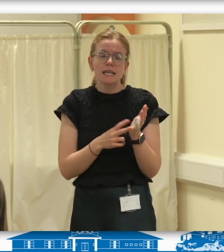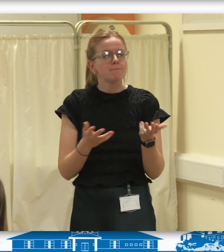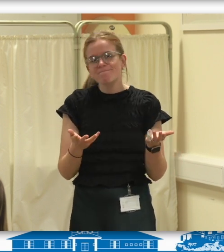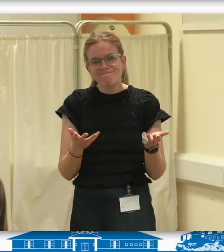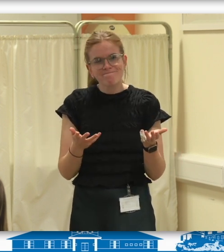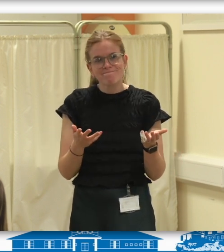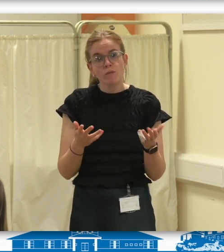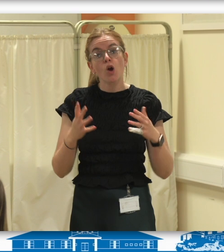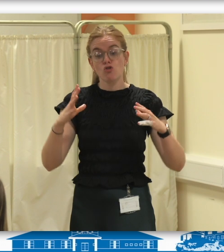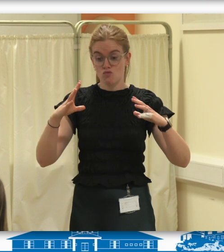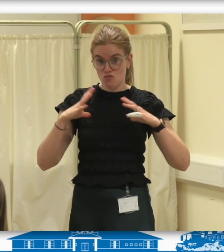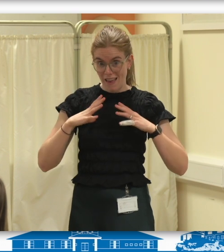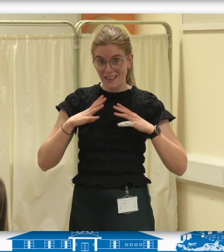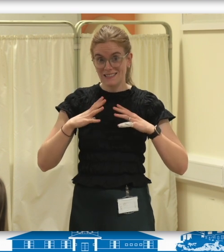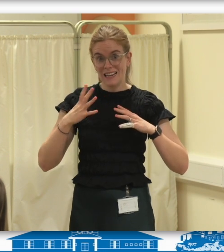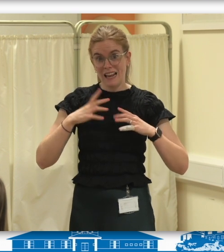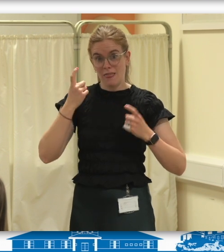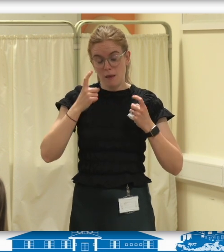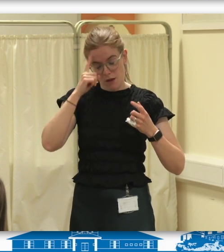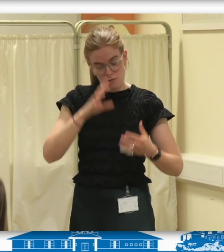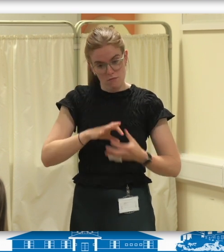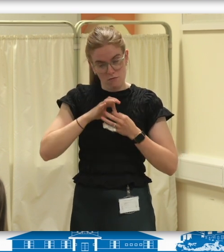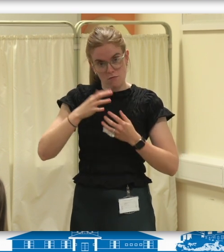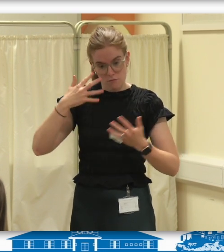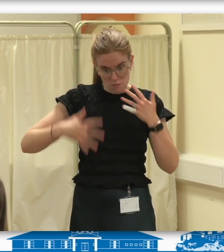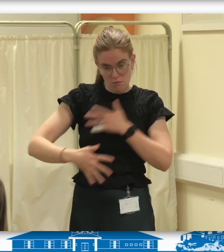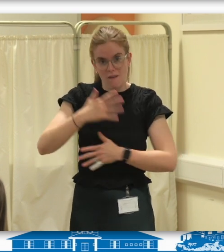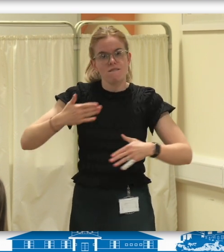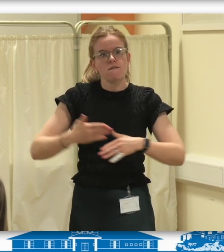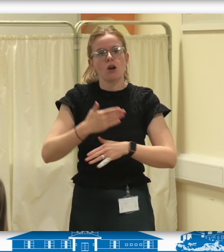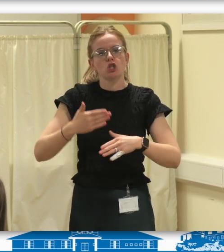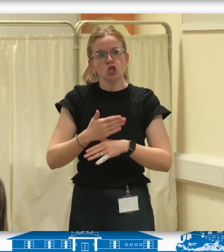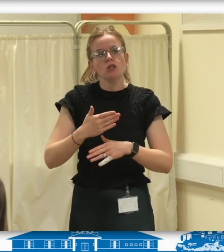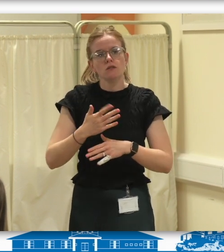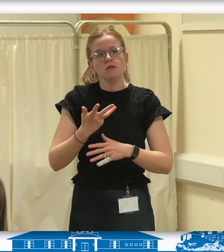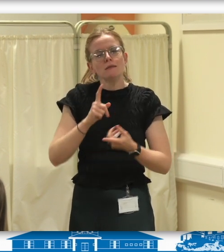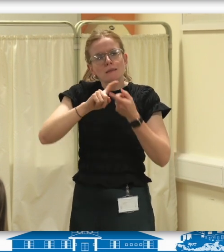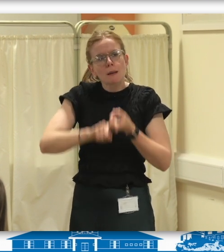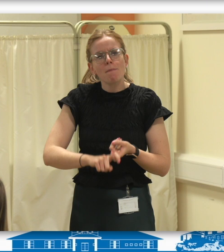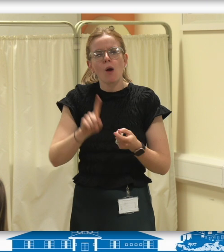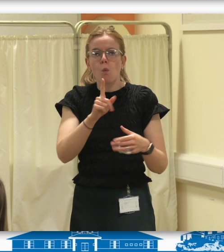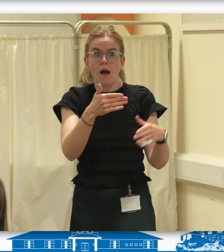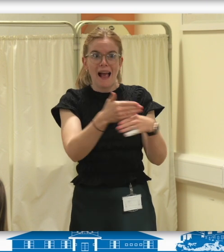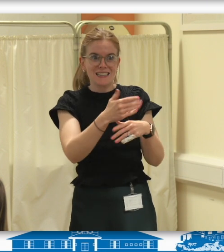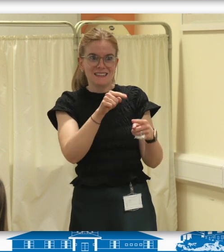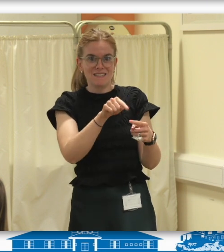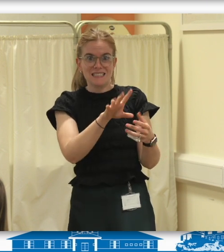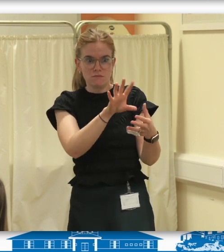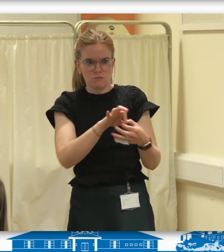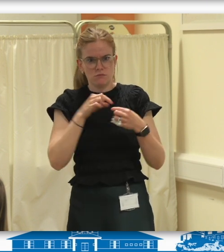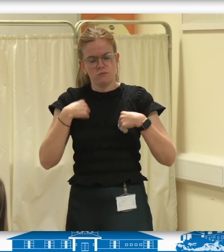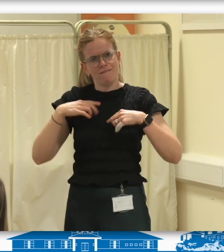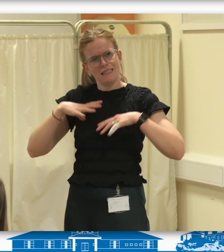rest promotes parasympathetic function and is matched to the type of activity demand which is causing the signs of